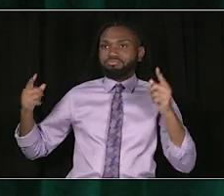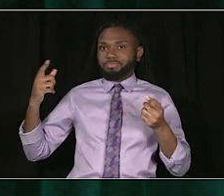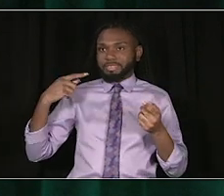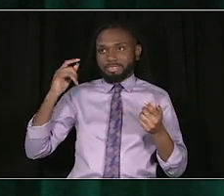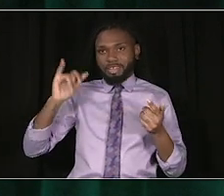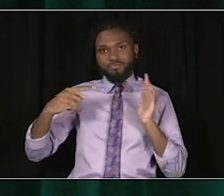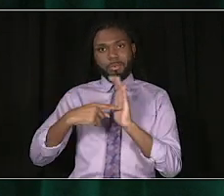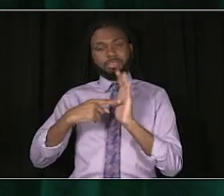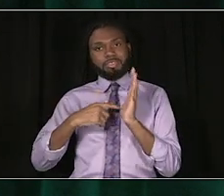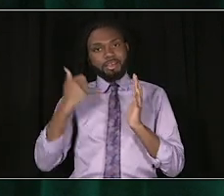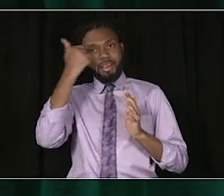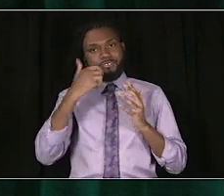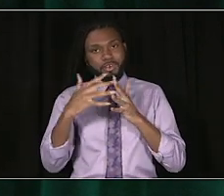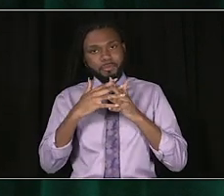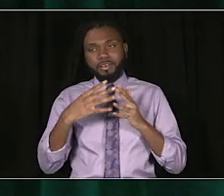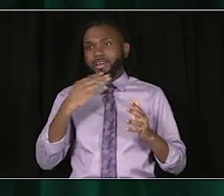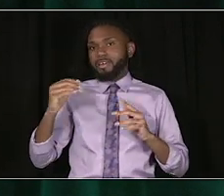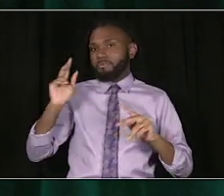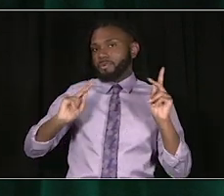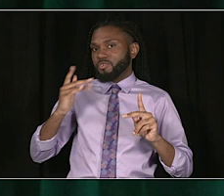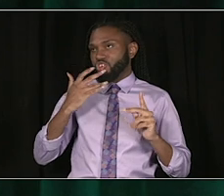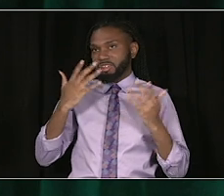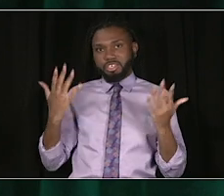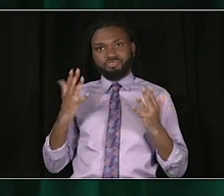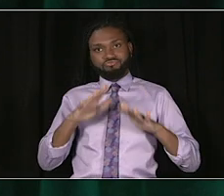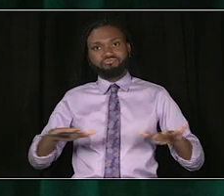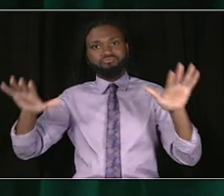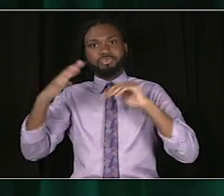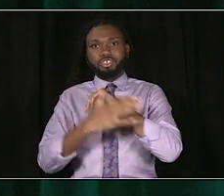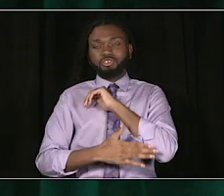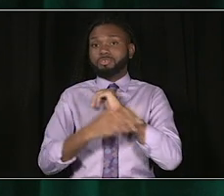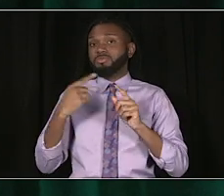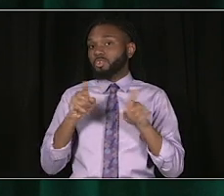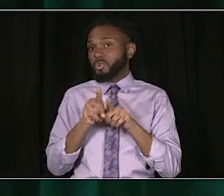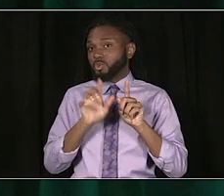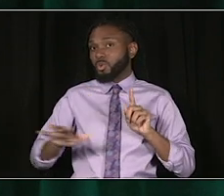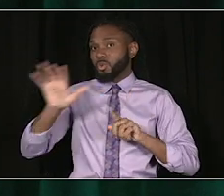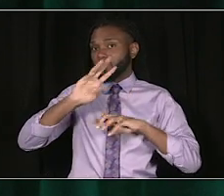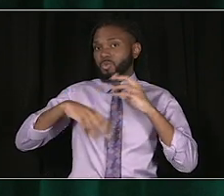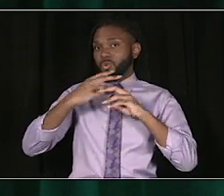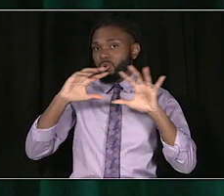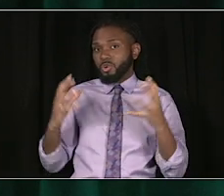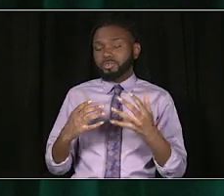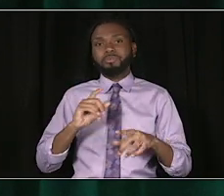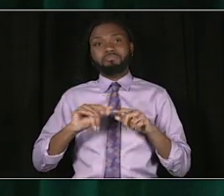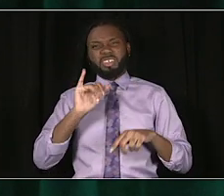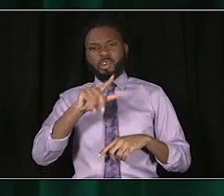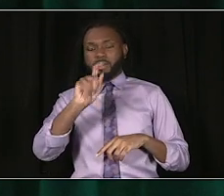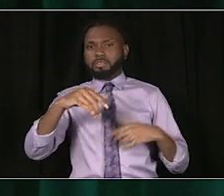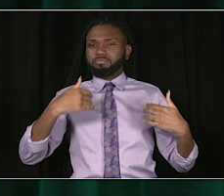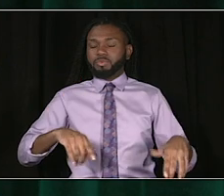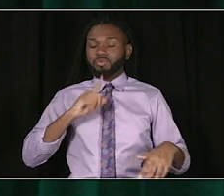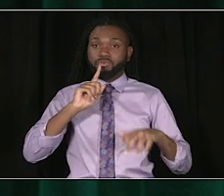representative of the African American and people of color in this country and throughout the world. And that's a really great question that you have, because I